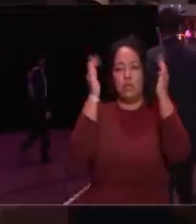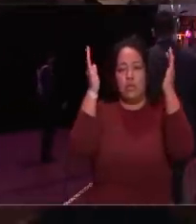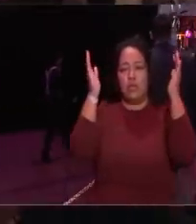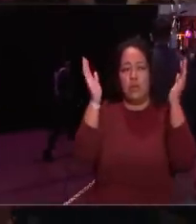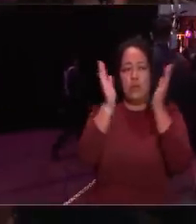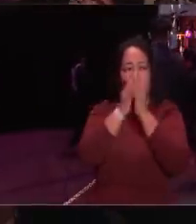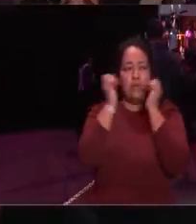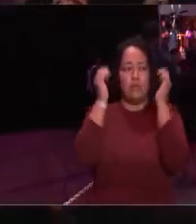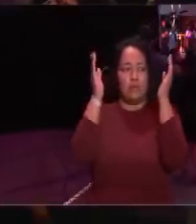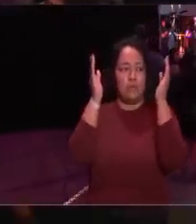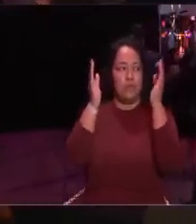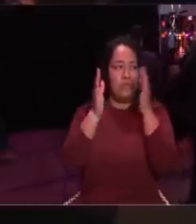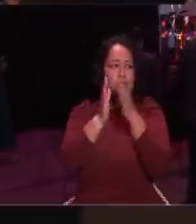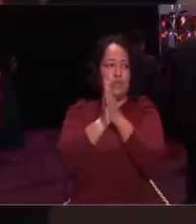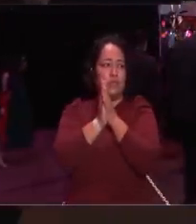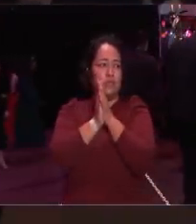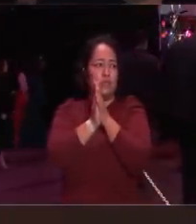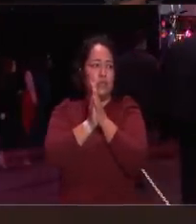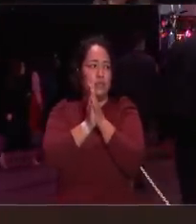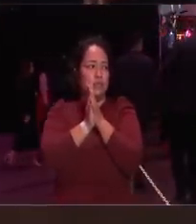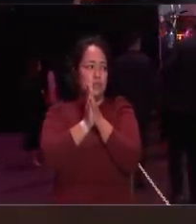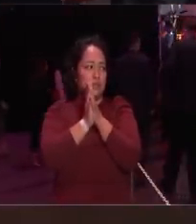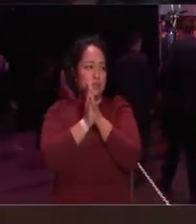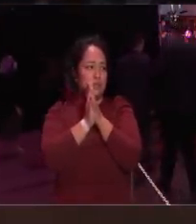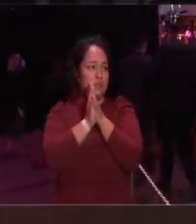Hallelujah, Jesus.